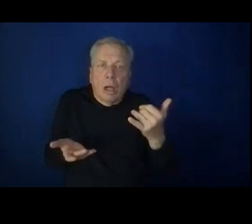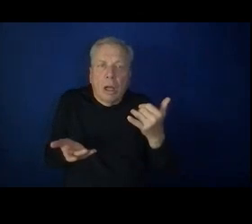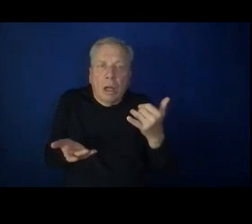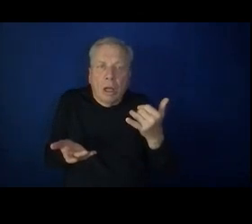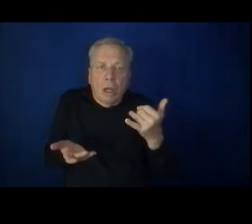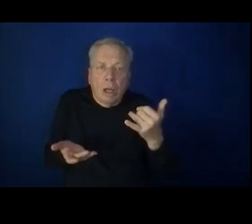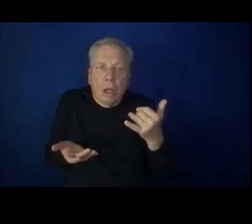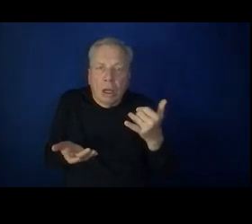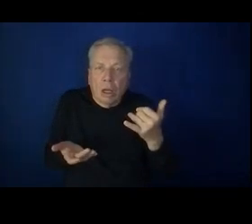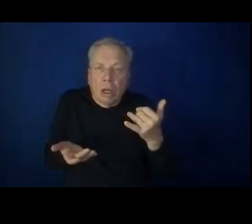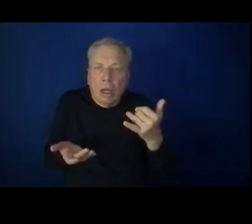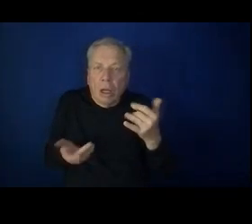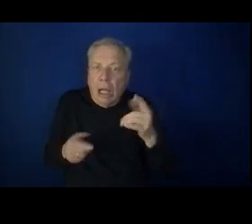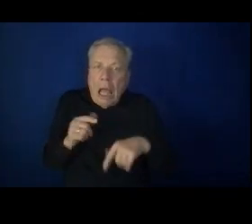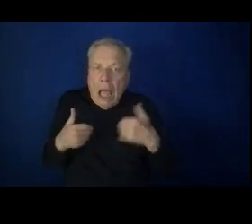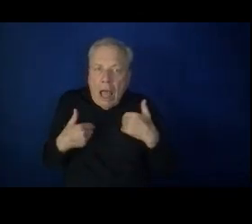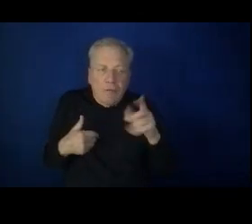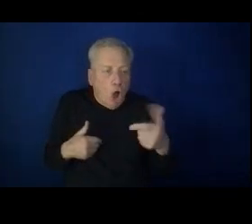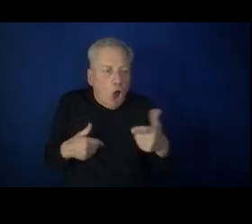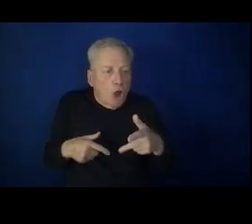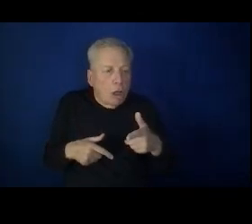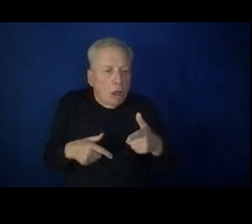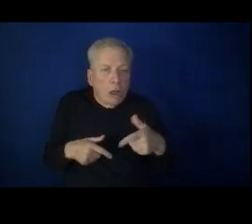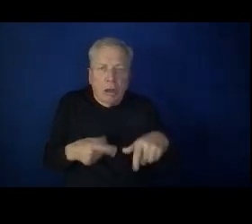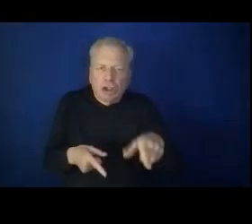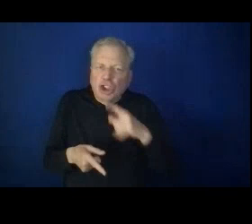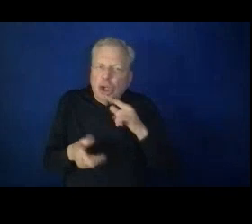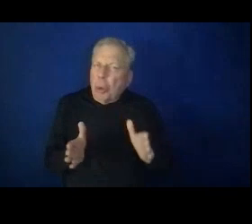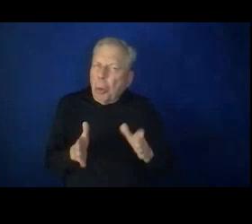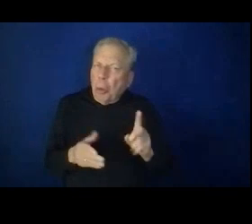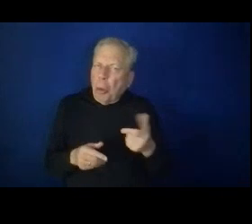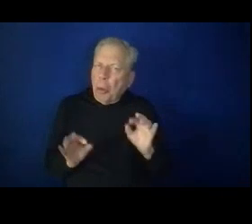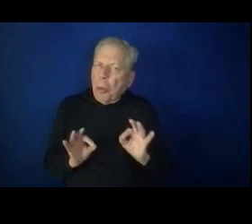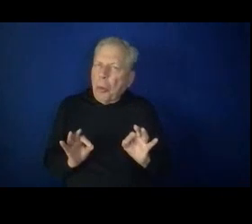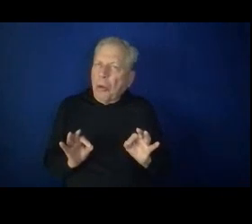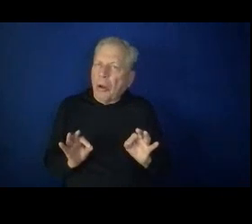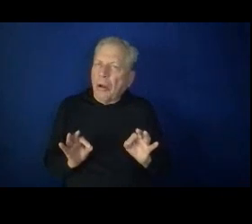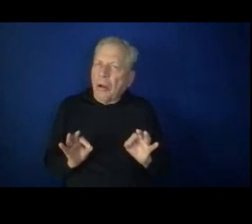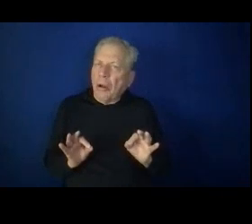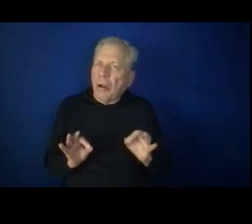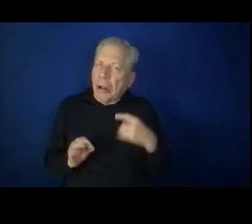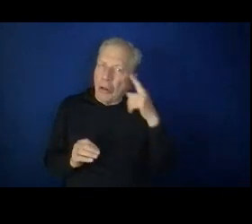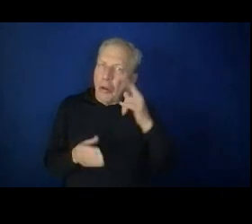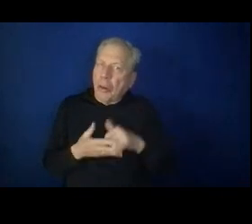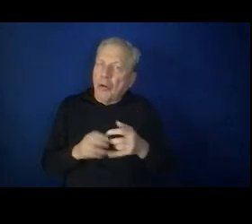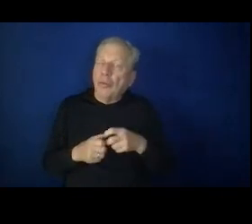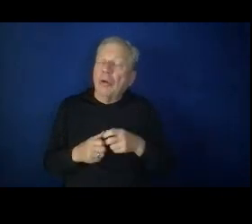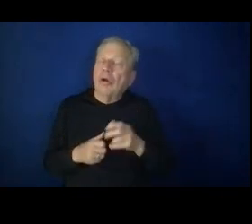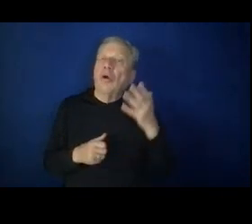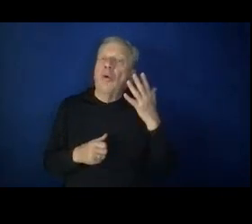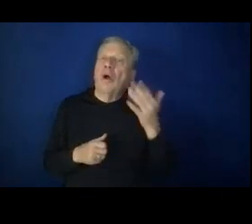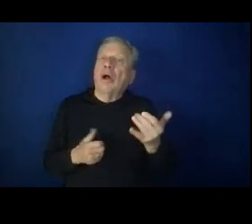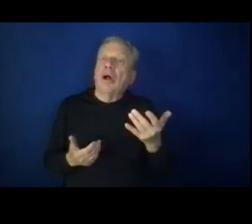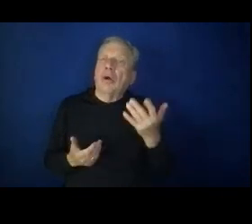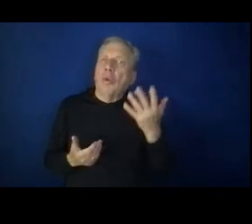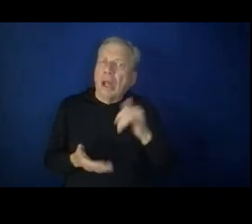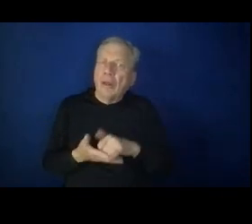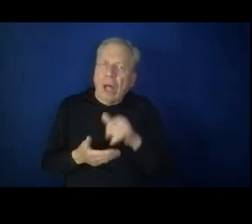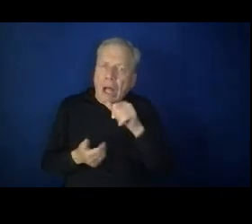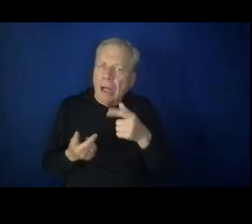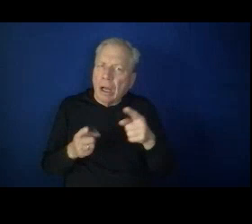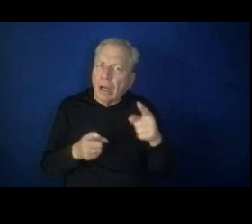running around? It's a little dog. How could that be a problem? And why doesn't that work in